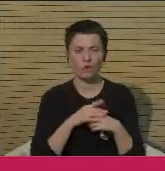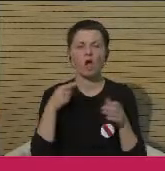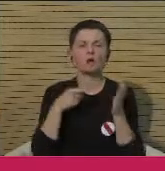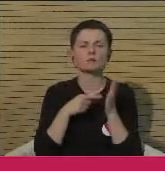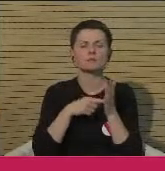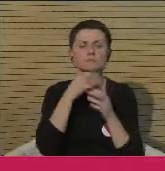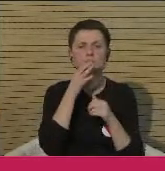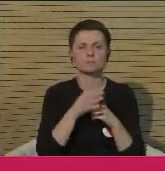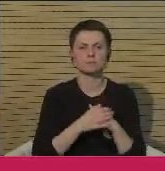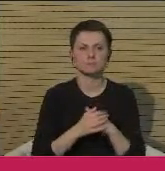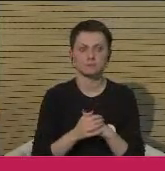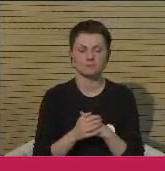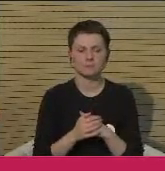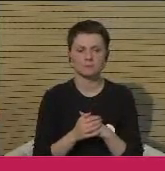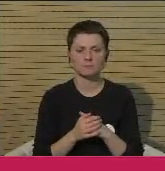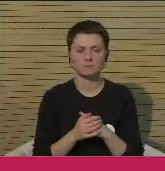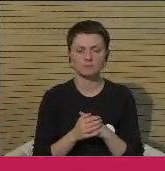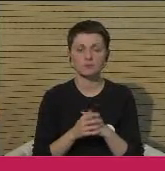straightforward, but